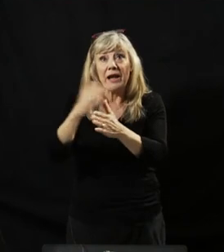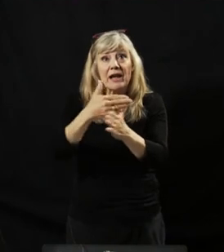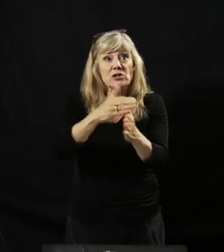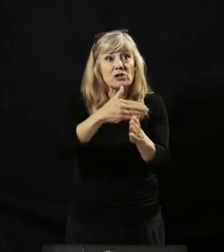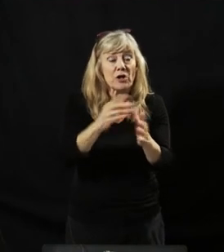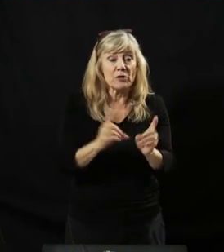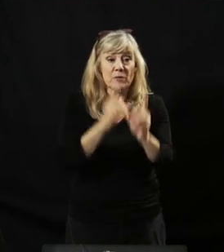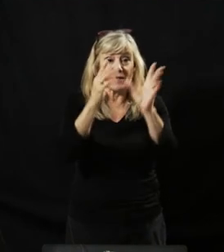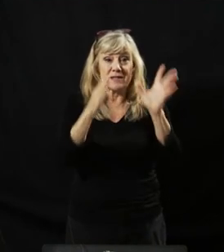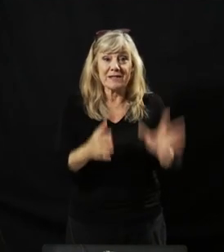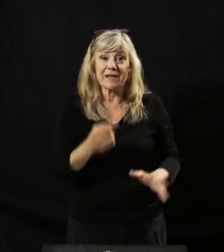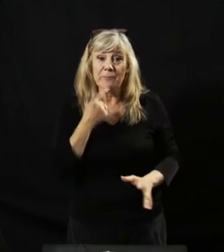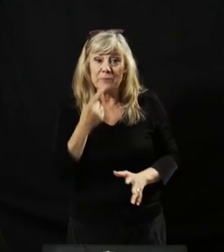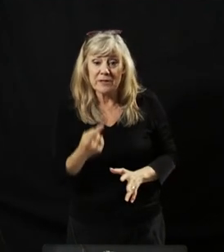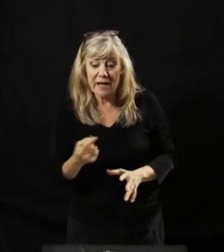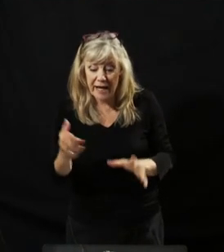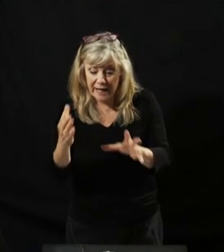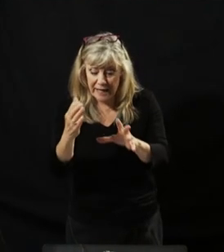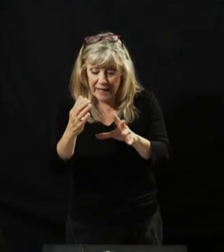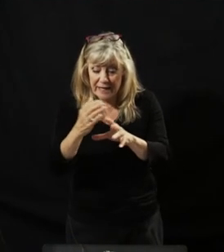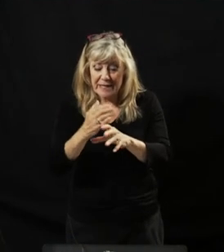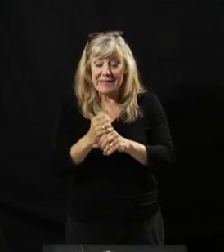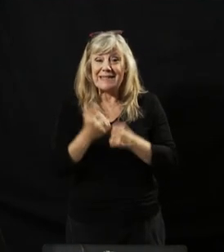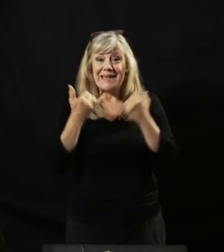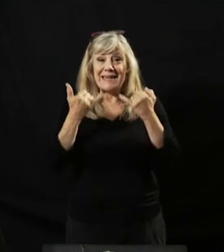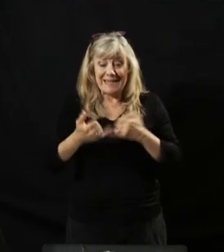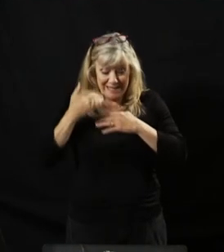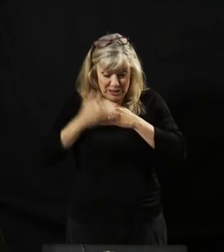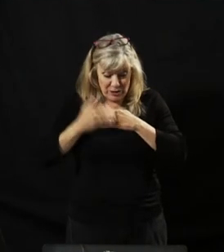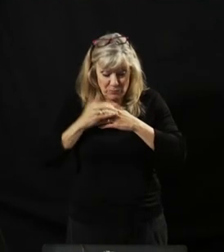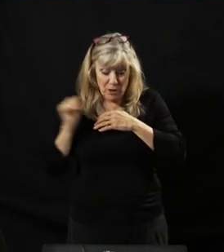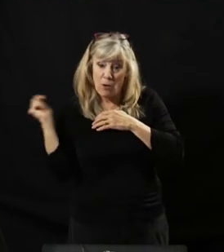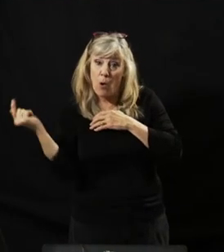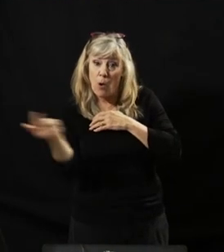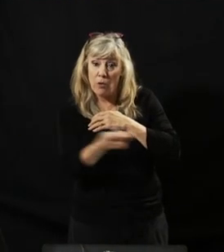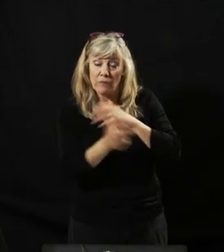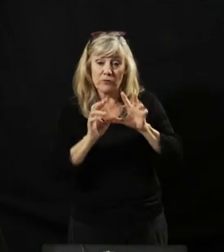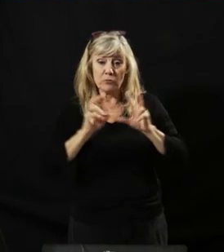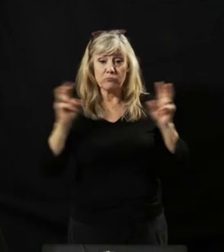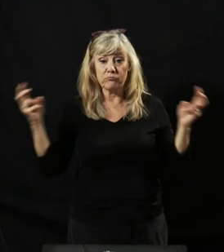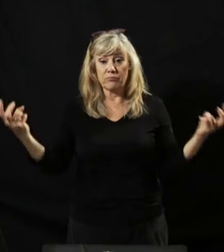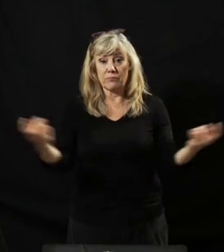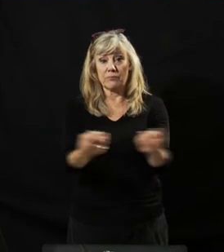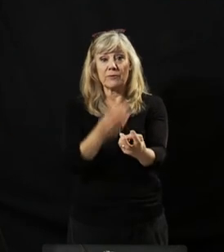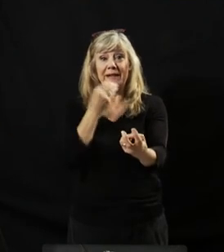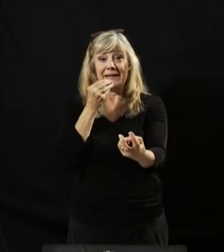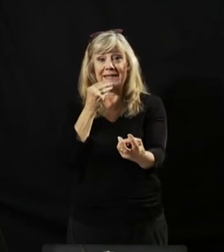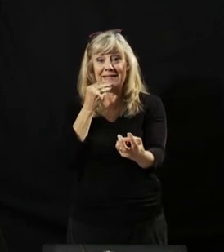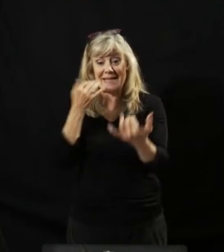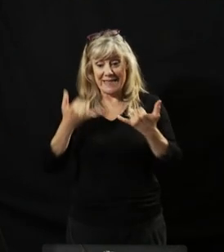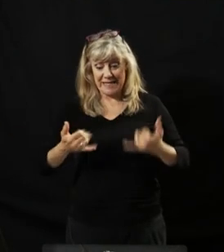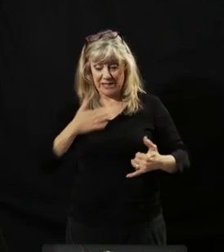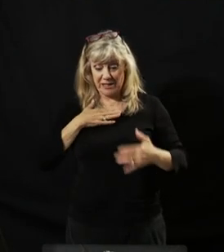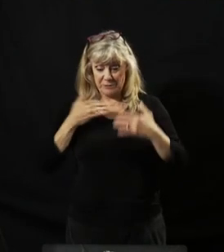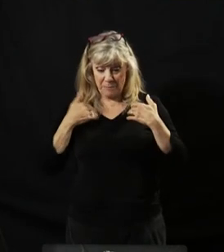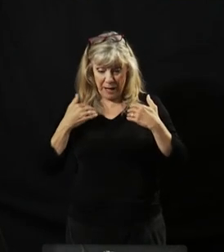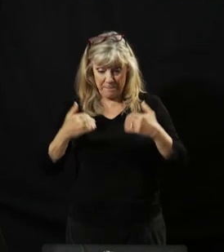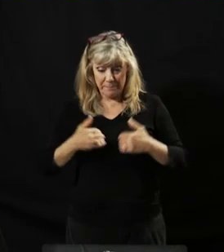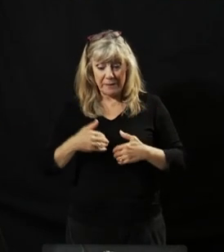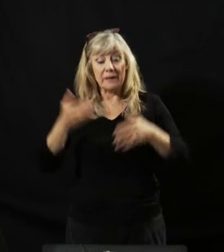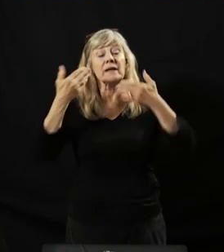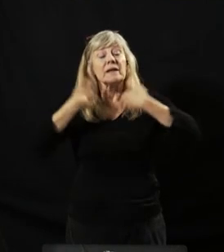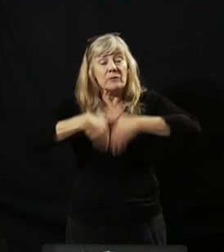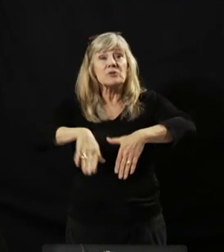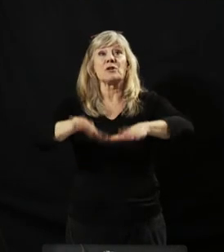saying, "Take this, all of you, and eat of it, for this is my body, which will be given